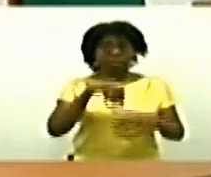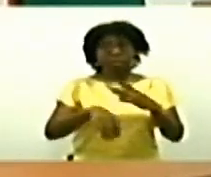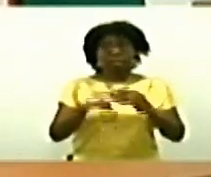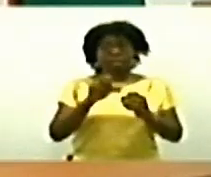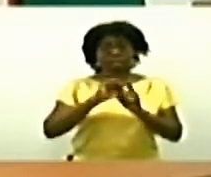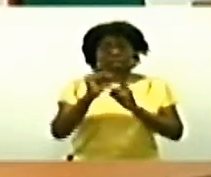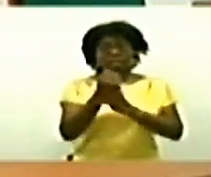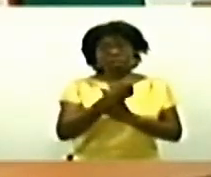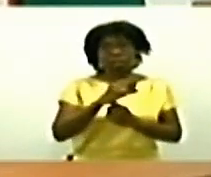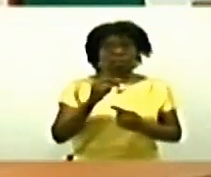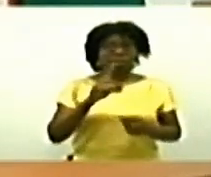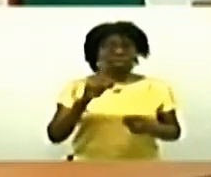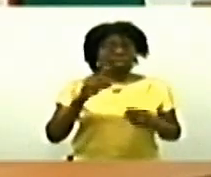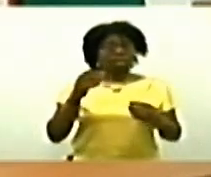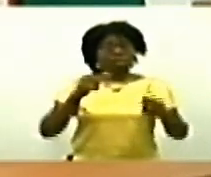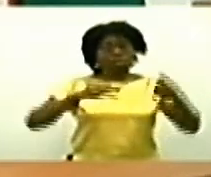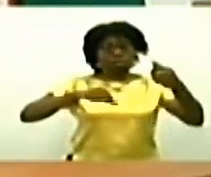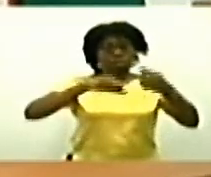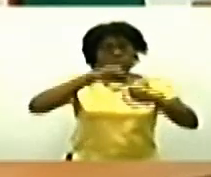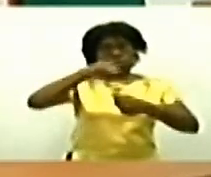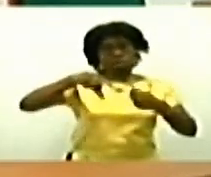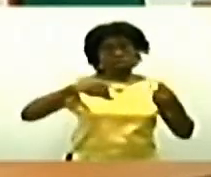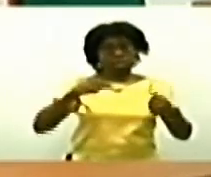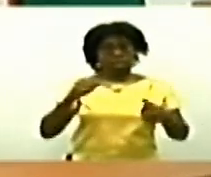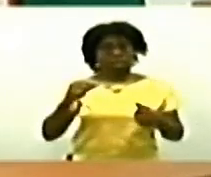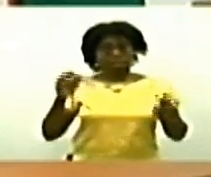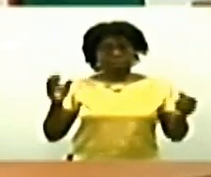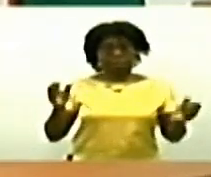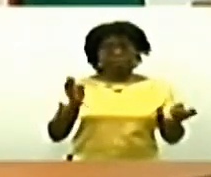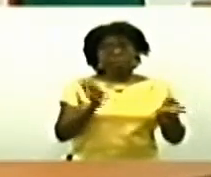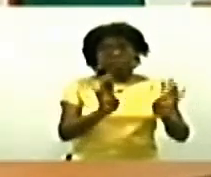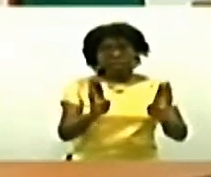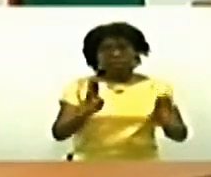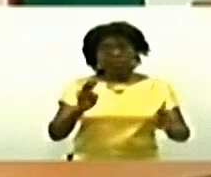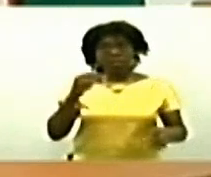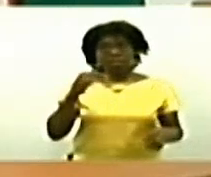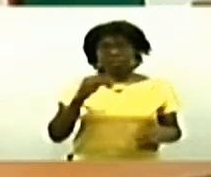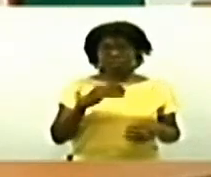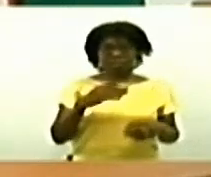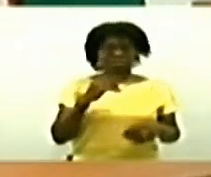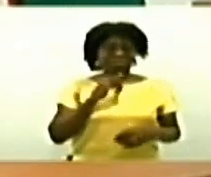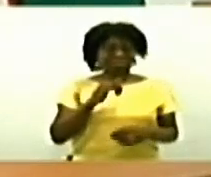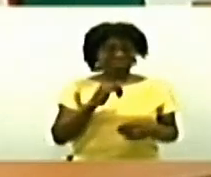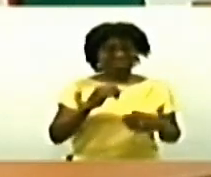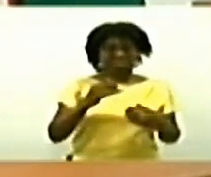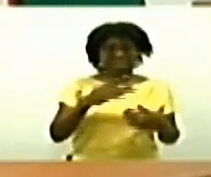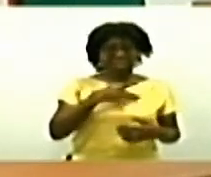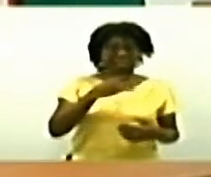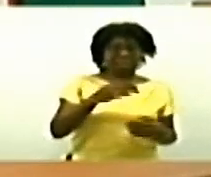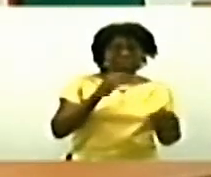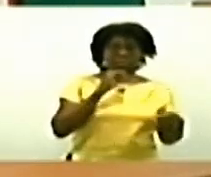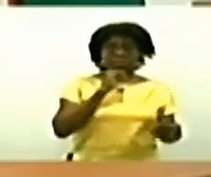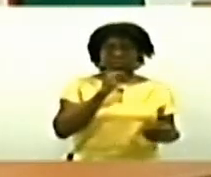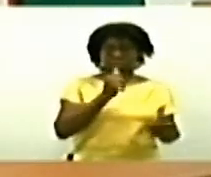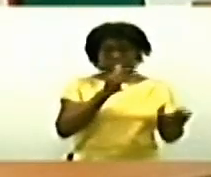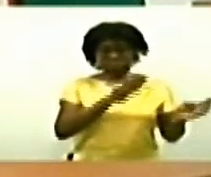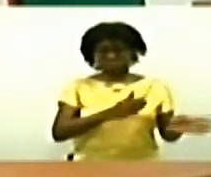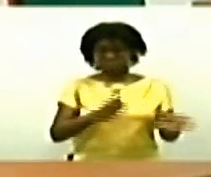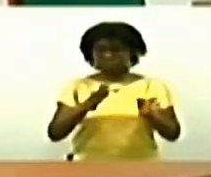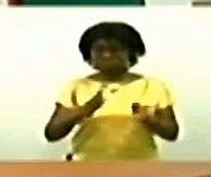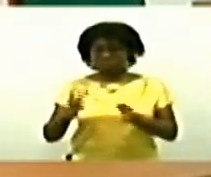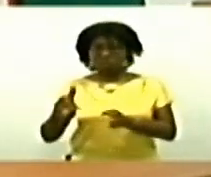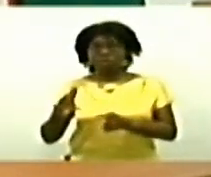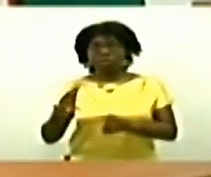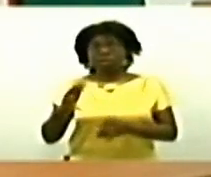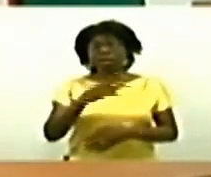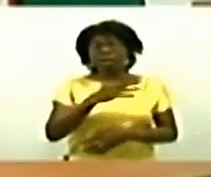which social conduct has a propensity to disorder. And the corollary side of that